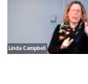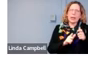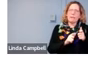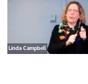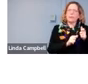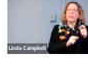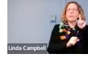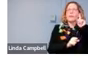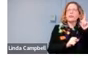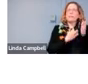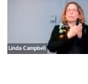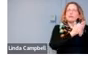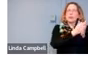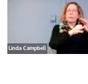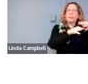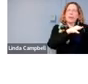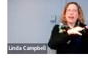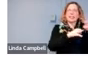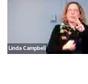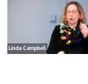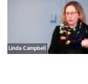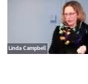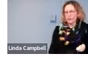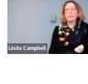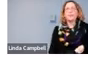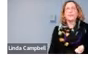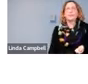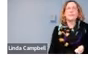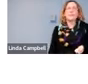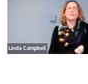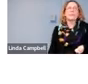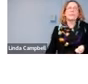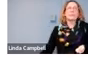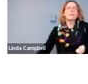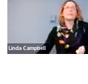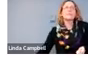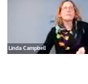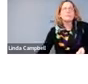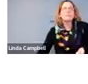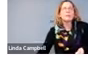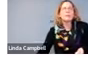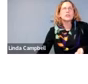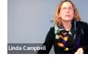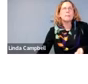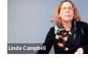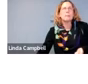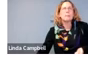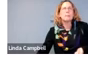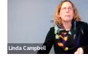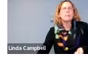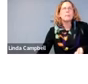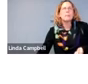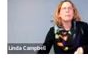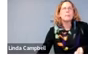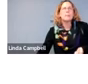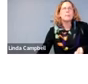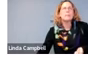And in Quebec, we think that they're from ship ballast water is where they're coming from.